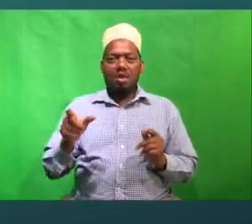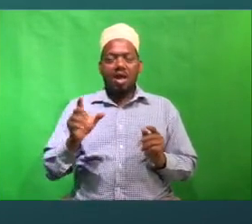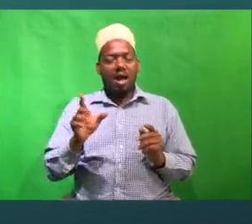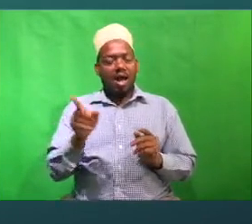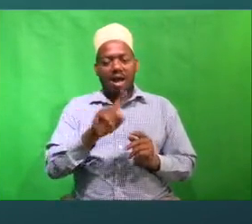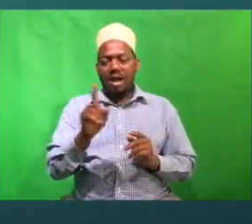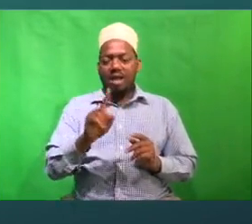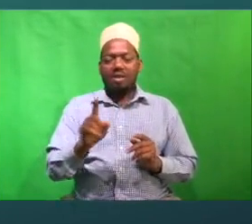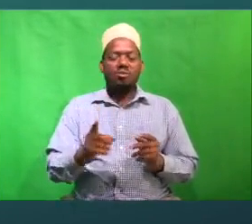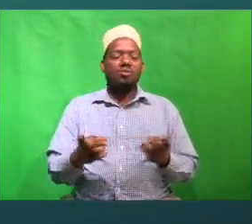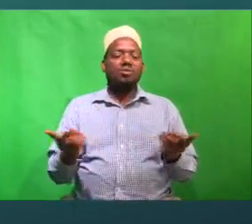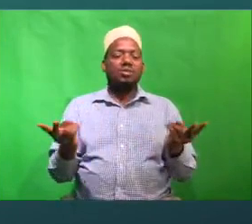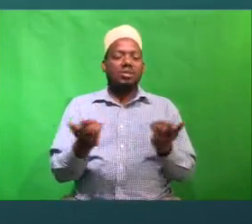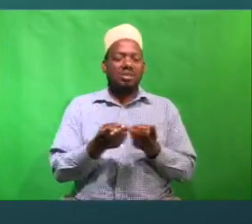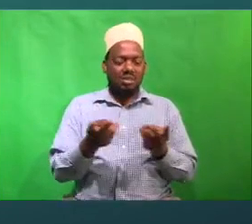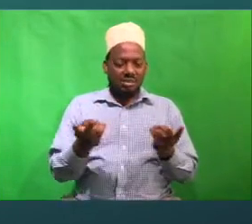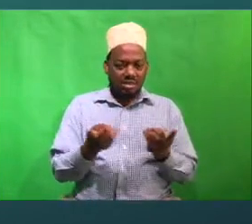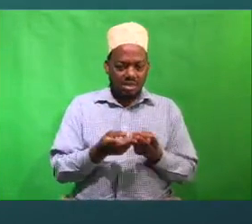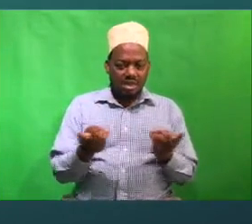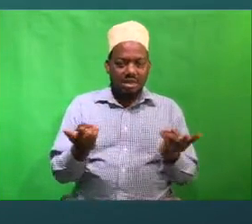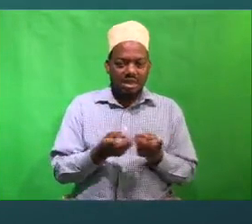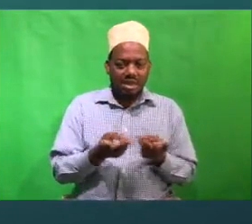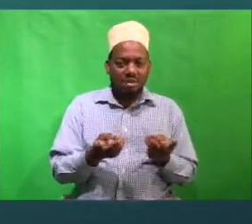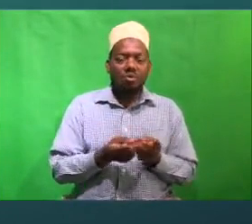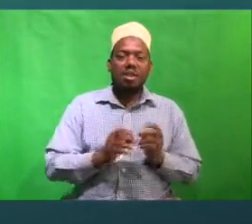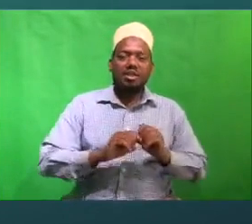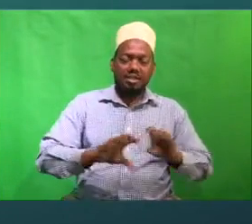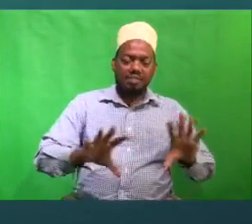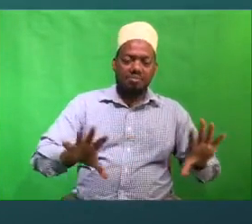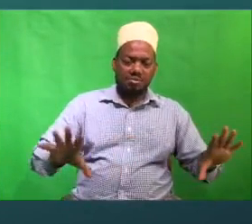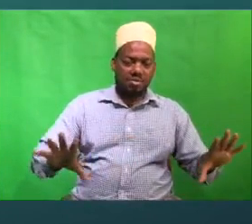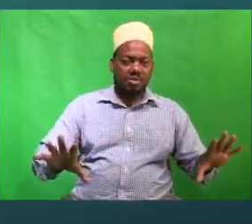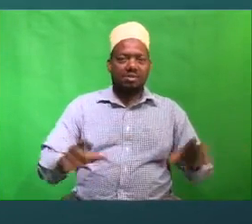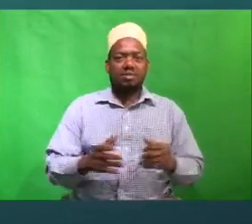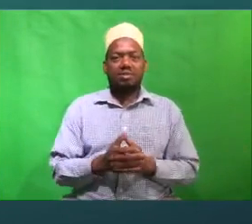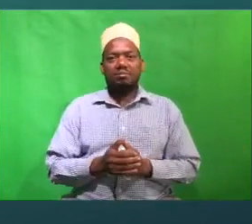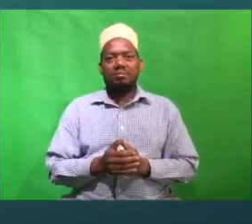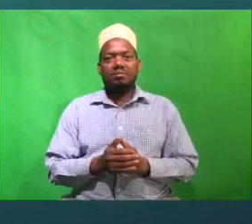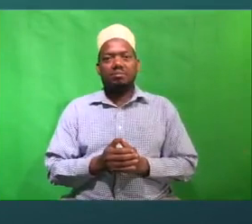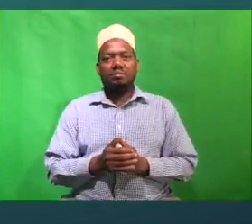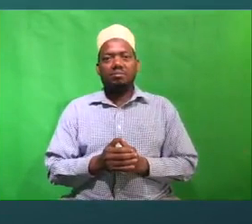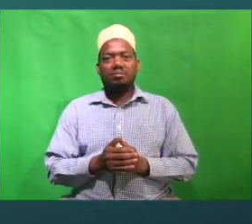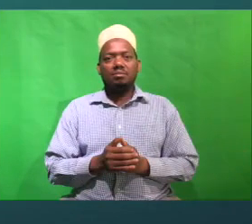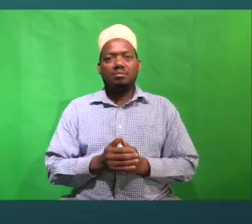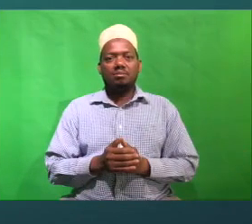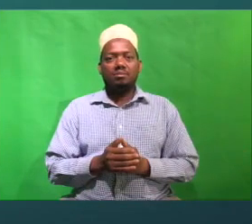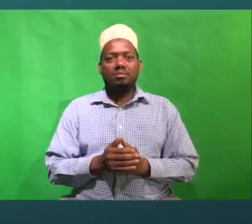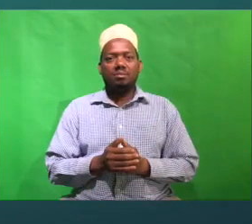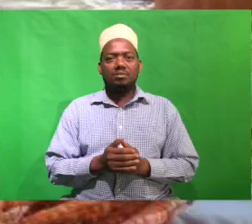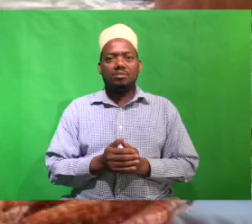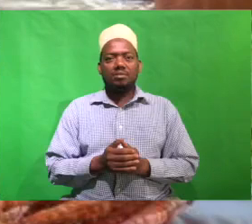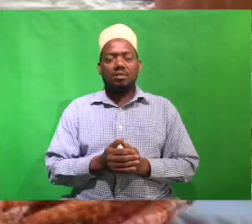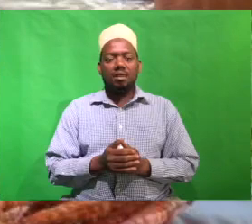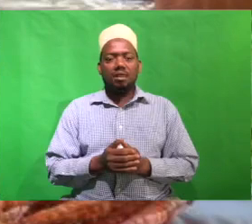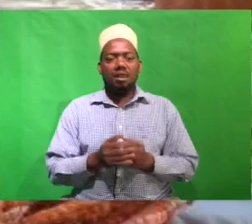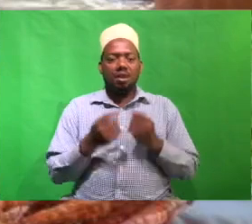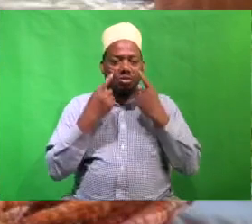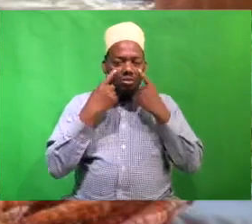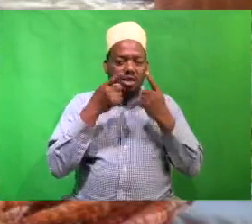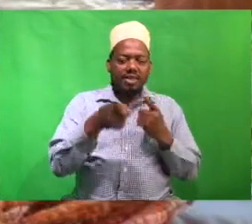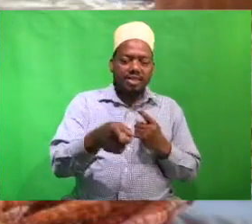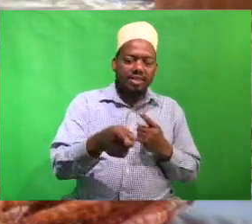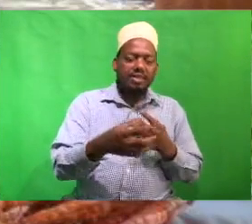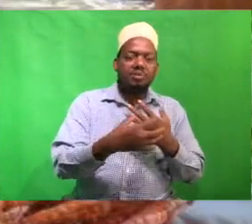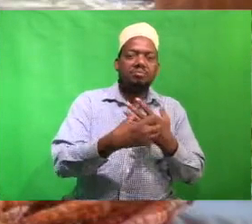not equal distributed as from your experience. So, look at these